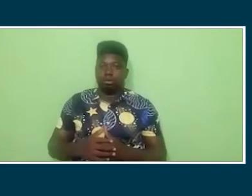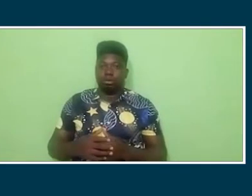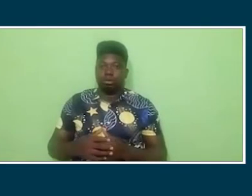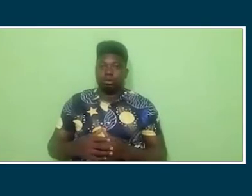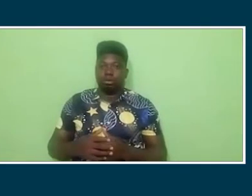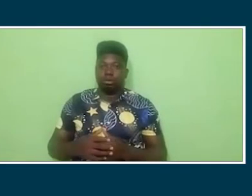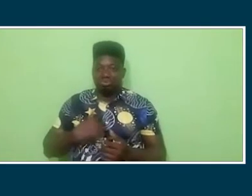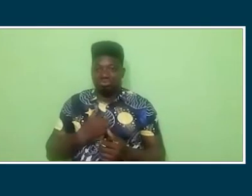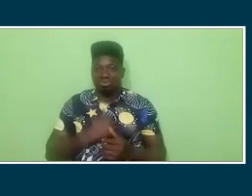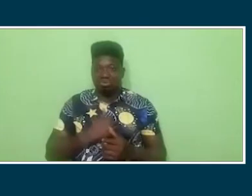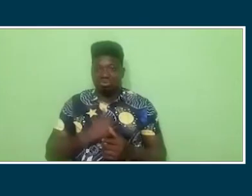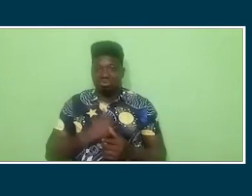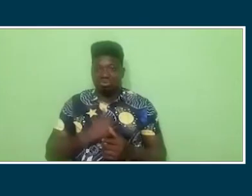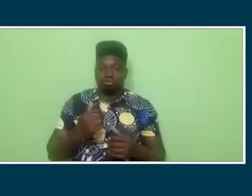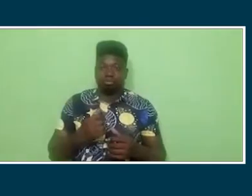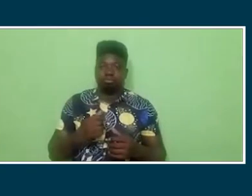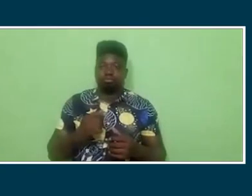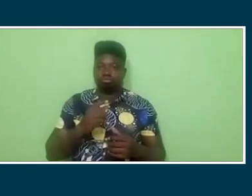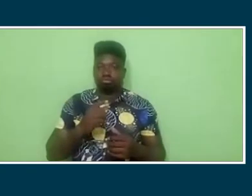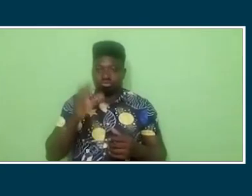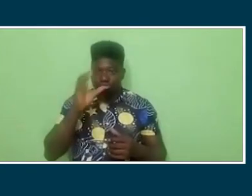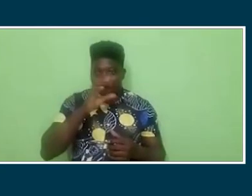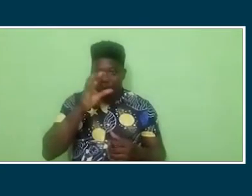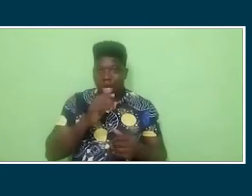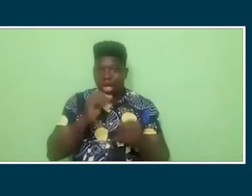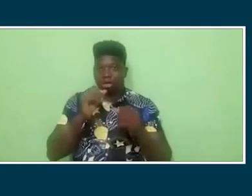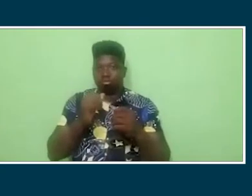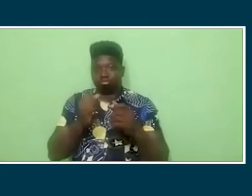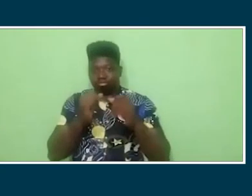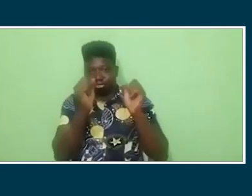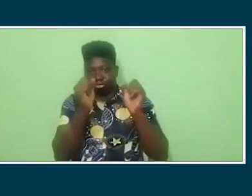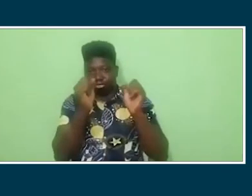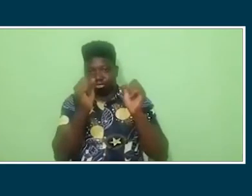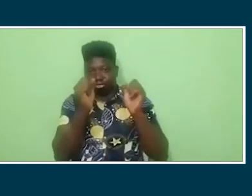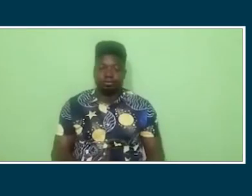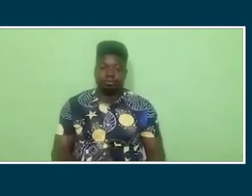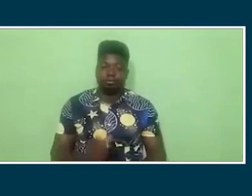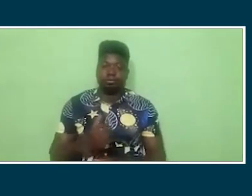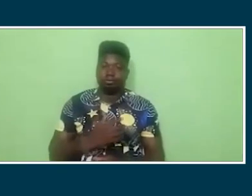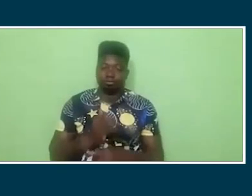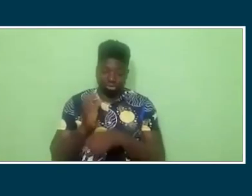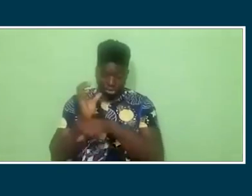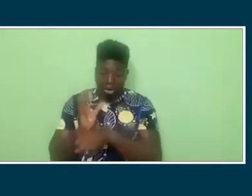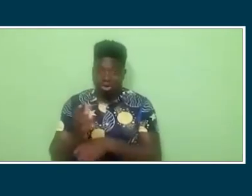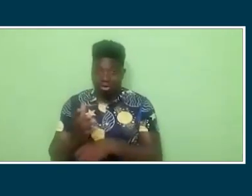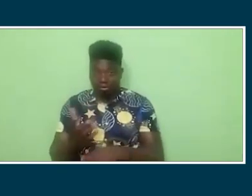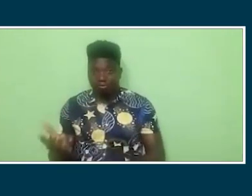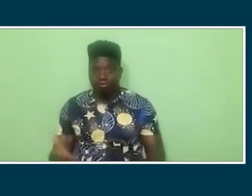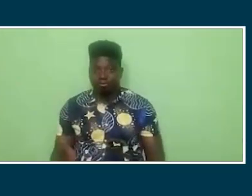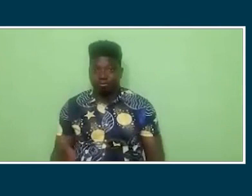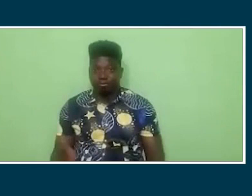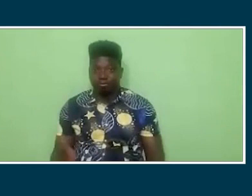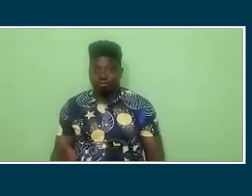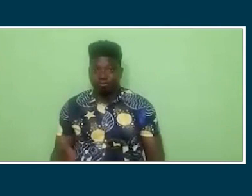a shape that is supremacy culture. yes. Which,